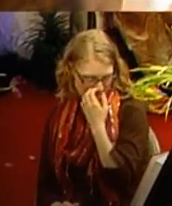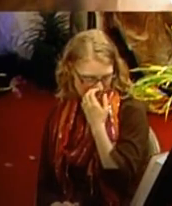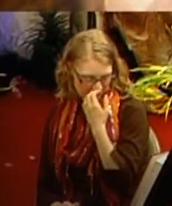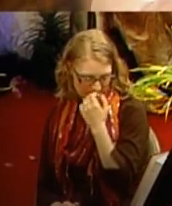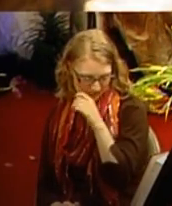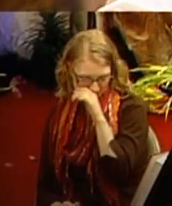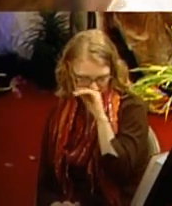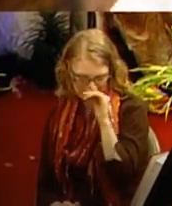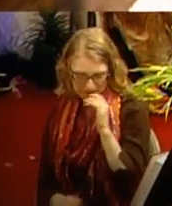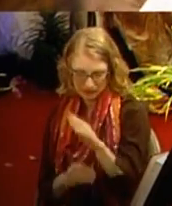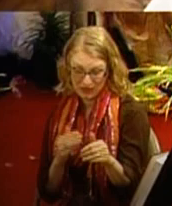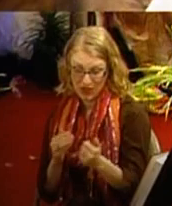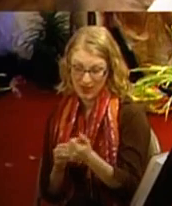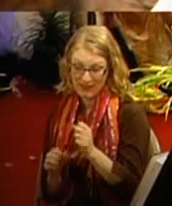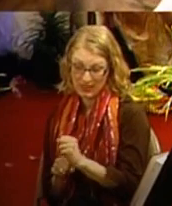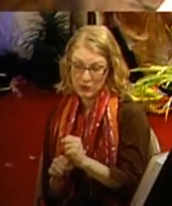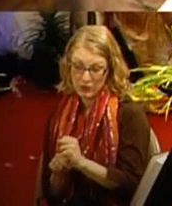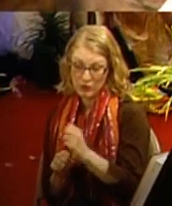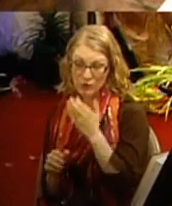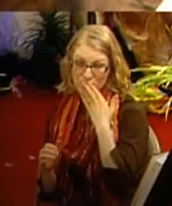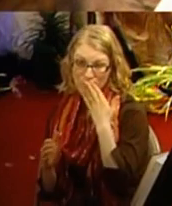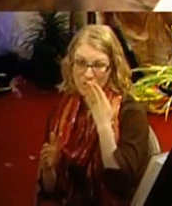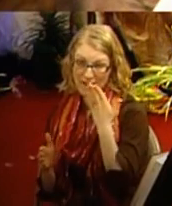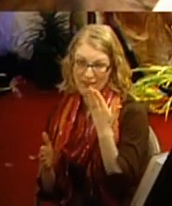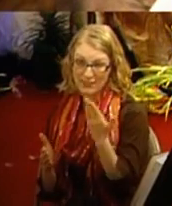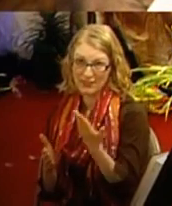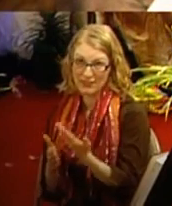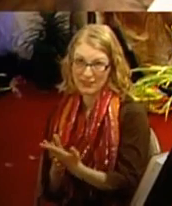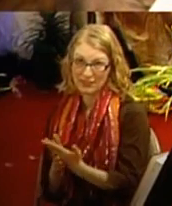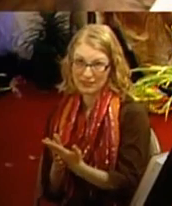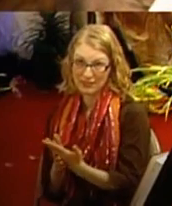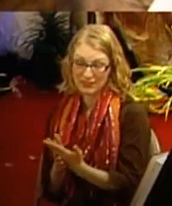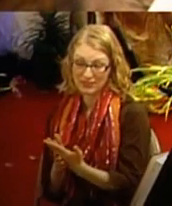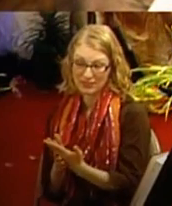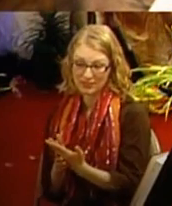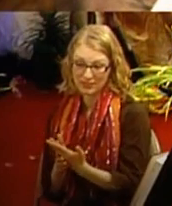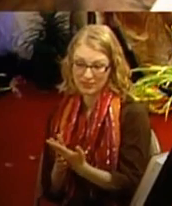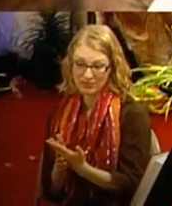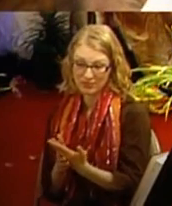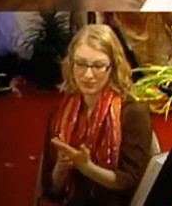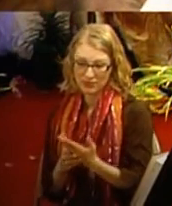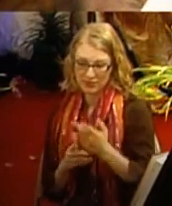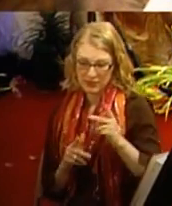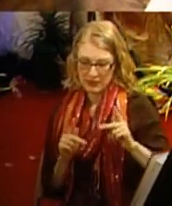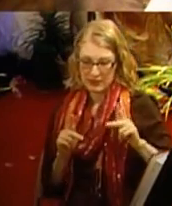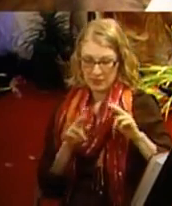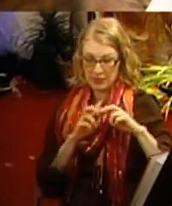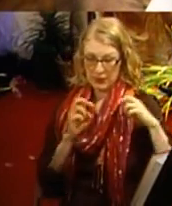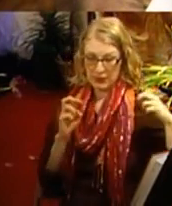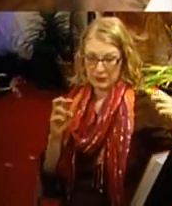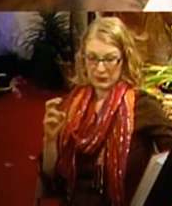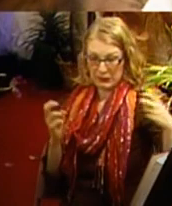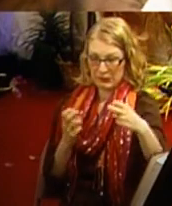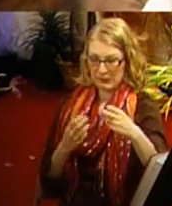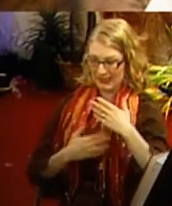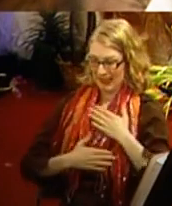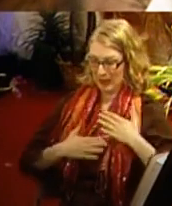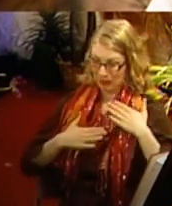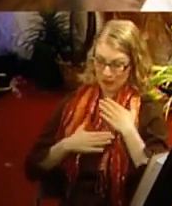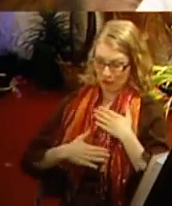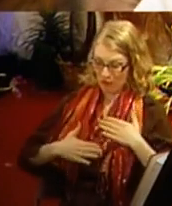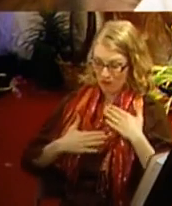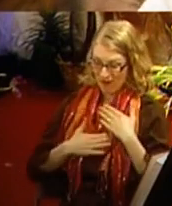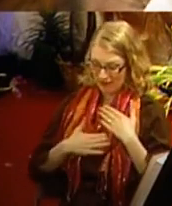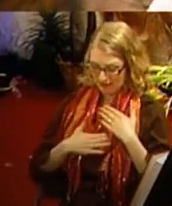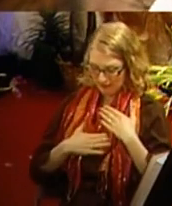All of this worked real well. I mean, I said the subjects, they enjoyed these trial days when they